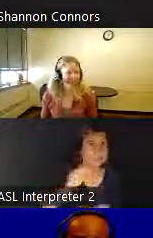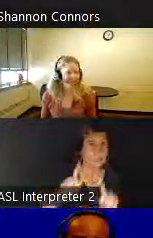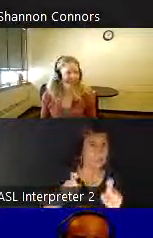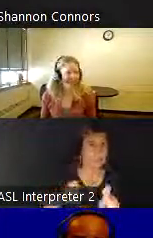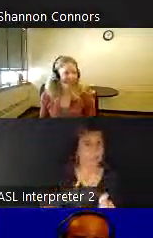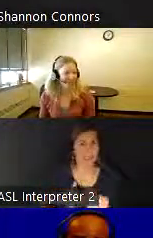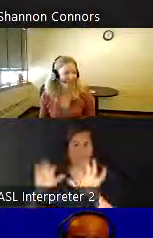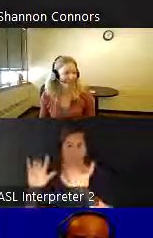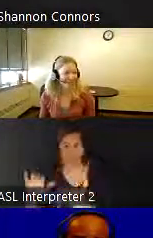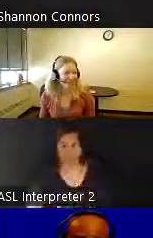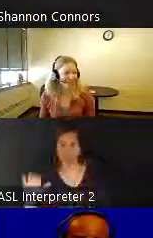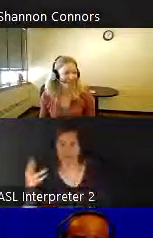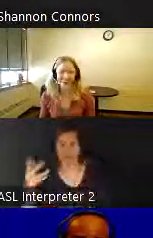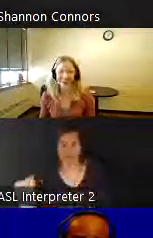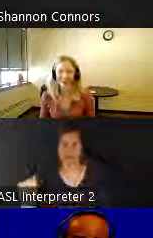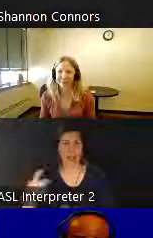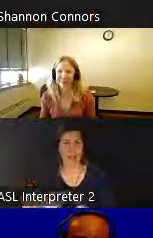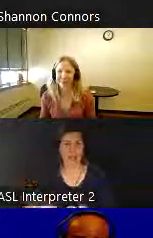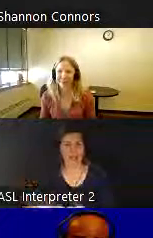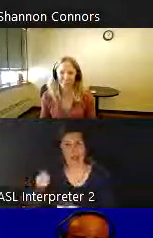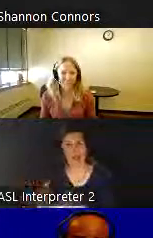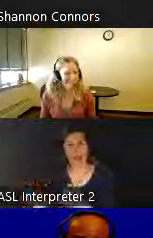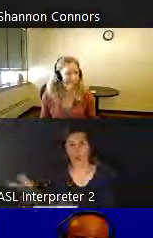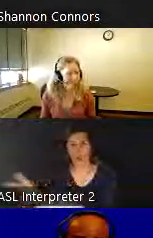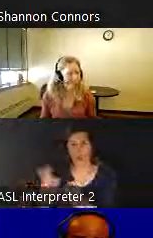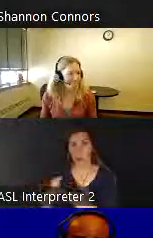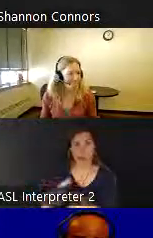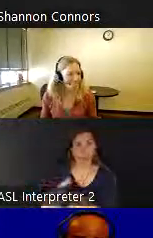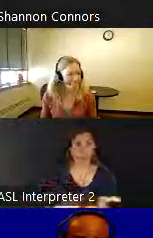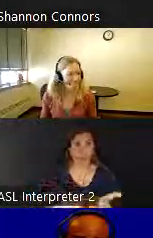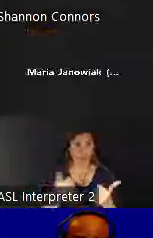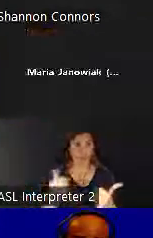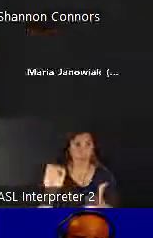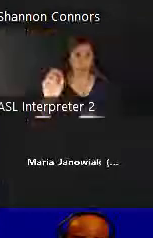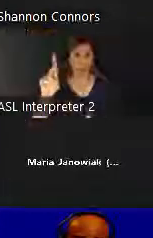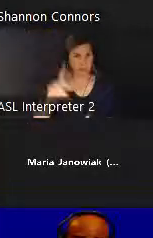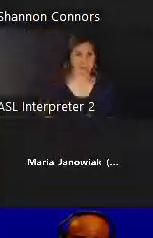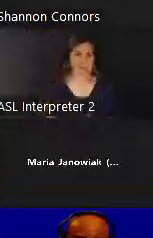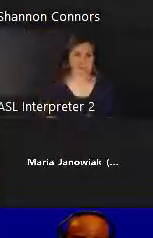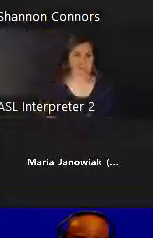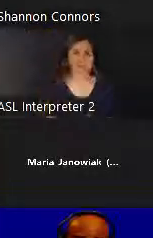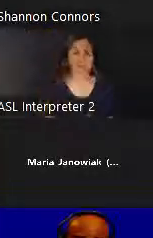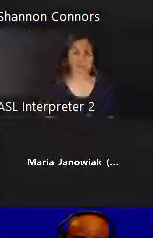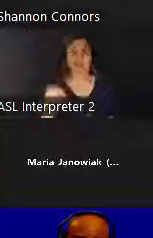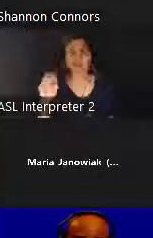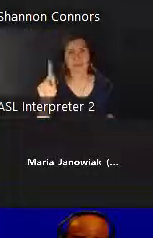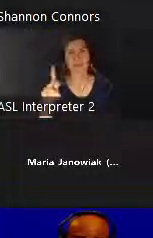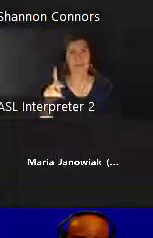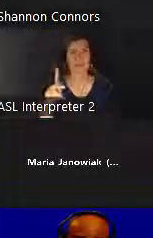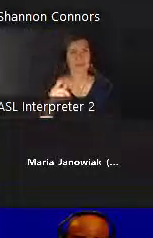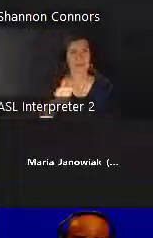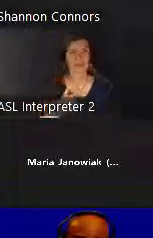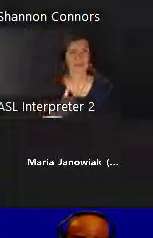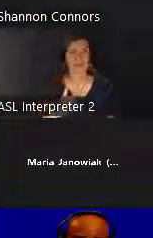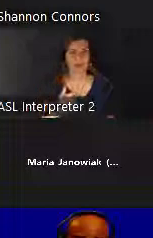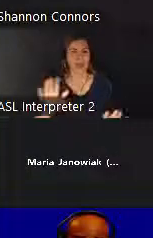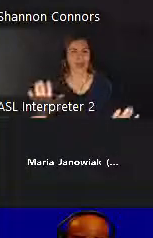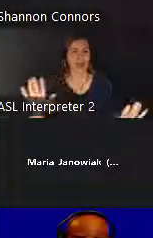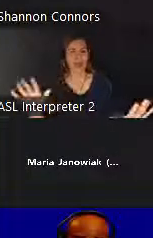so I know we're going to have a lot more coming up. Okay, great. So I did this dramatic